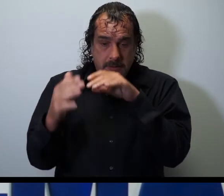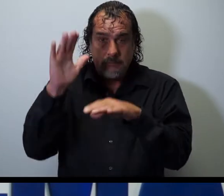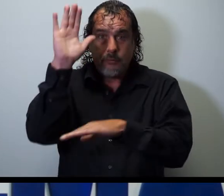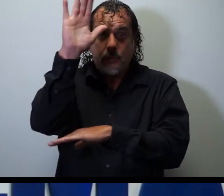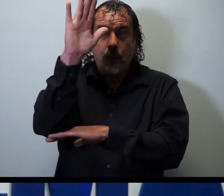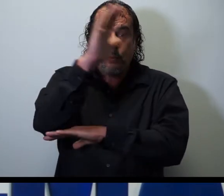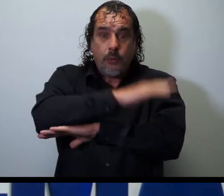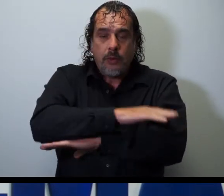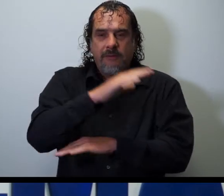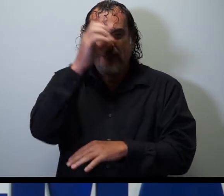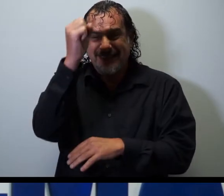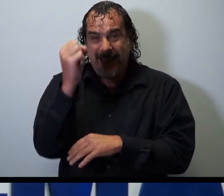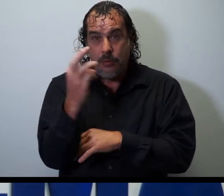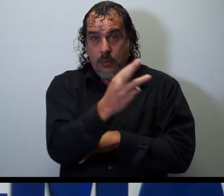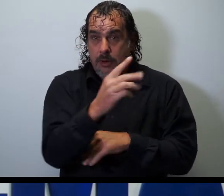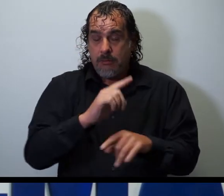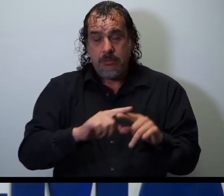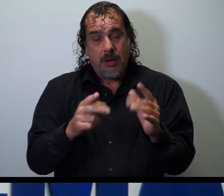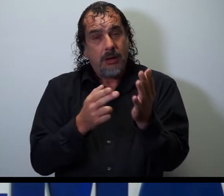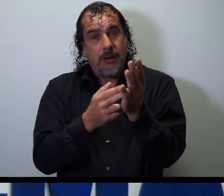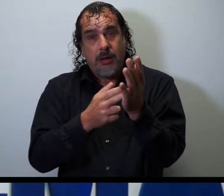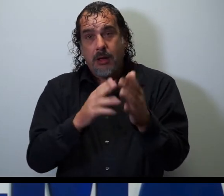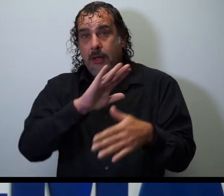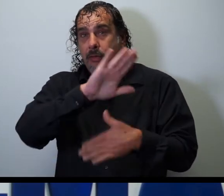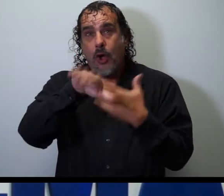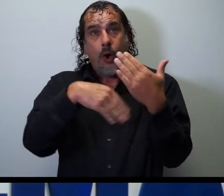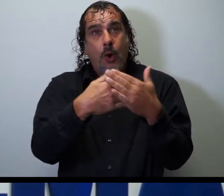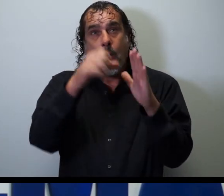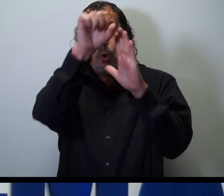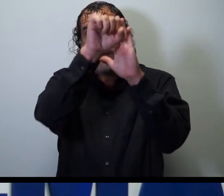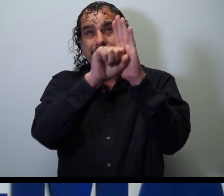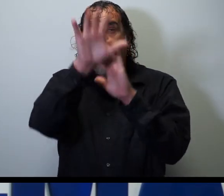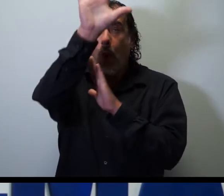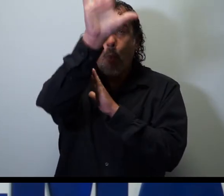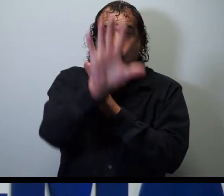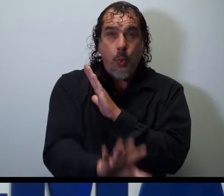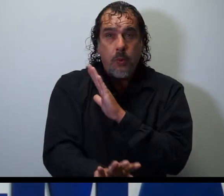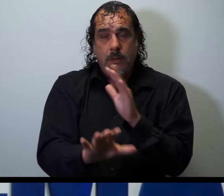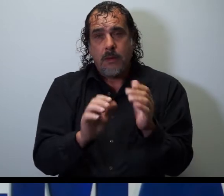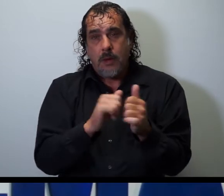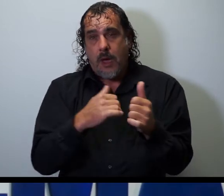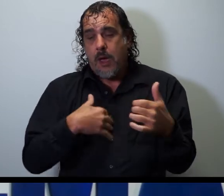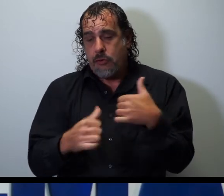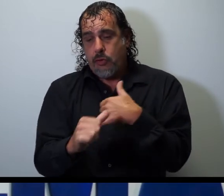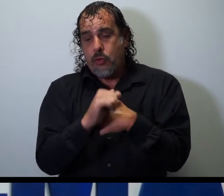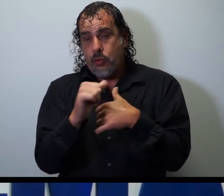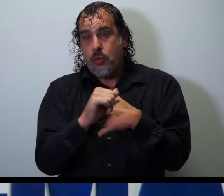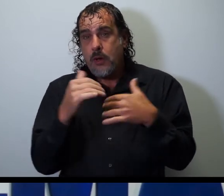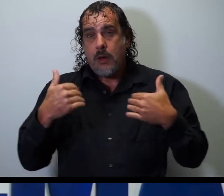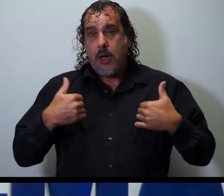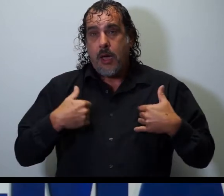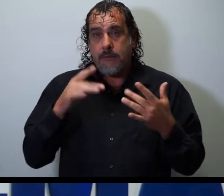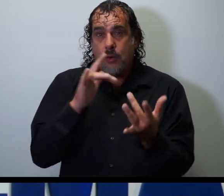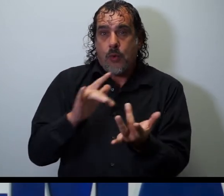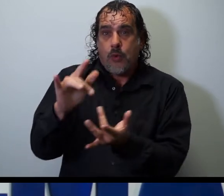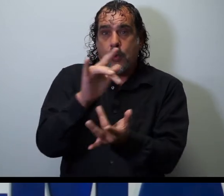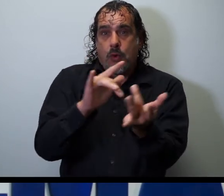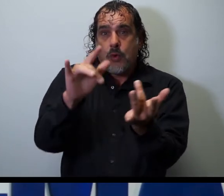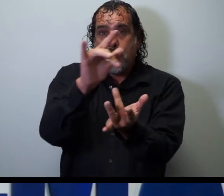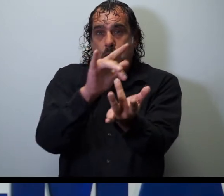of West Mississippi, but really, to be honest with you, pretty much the entire state of Mississippi has the potential